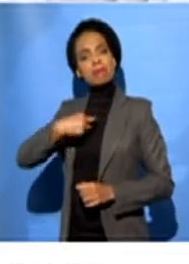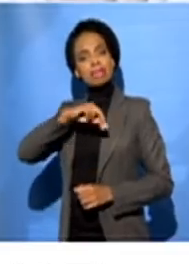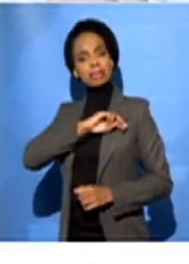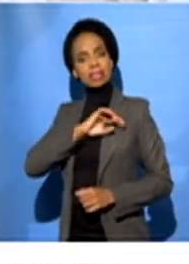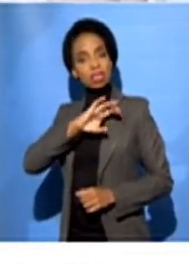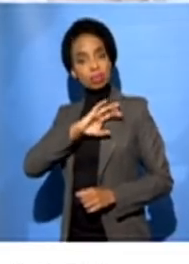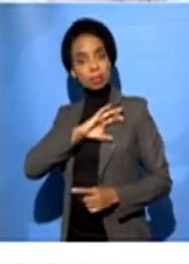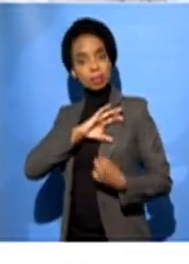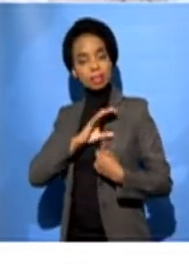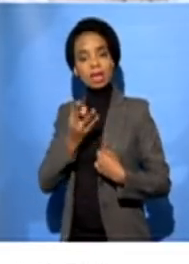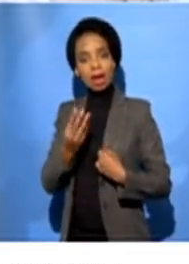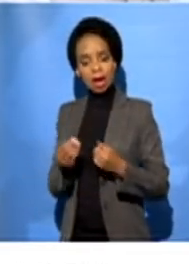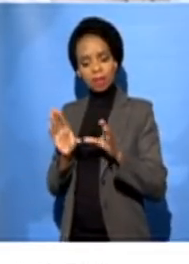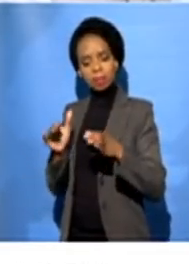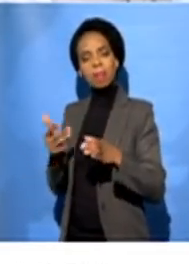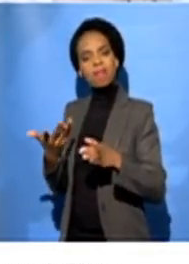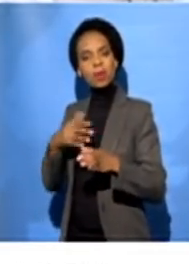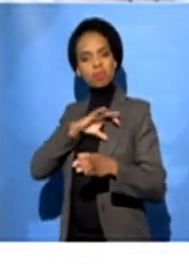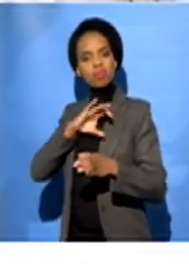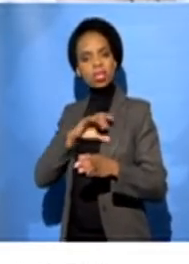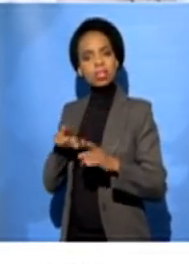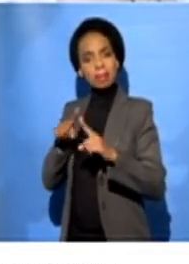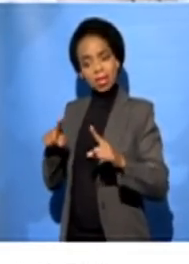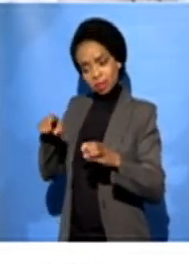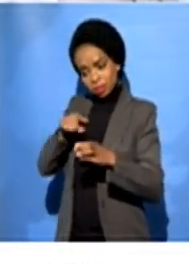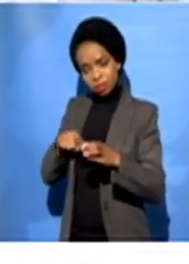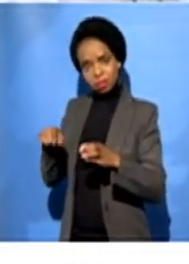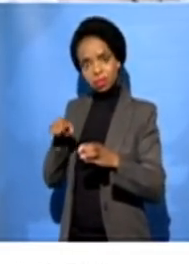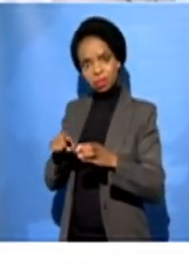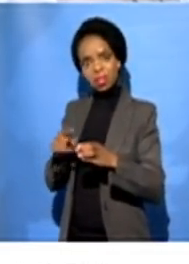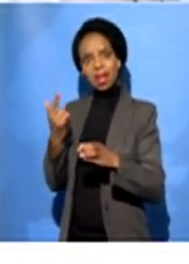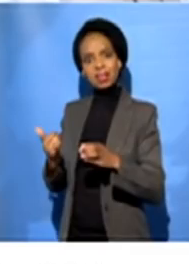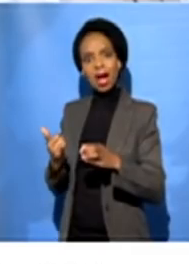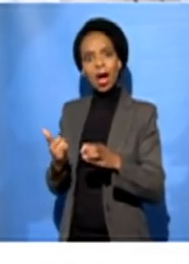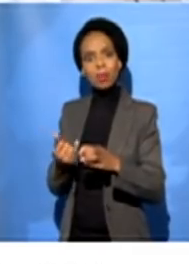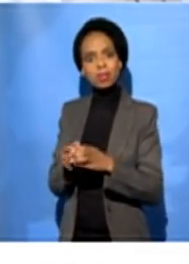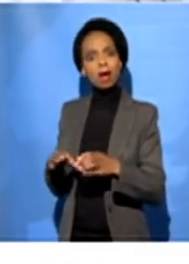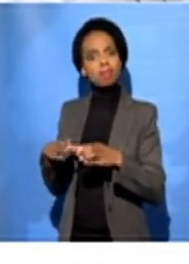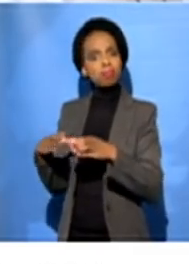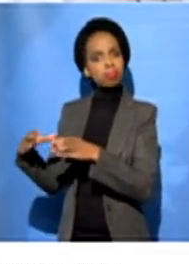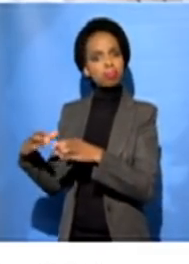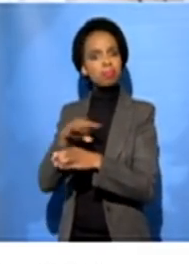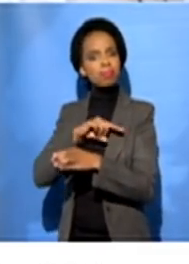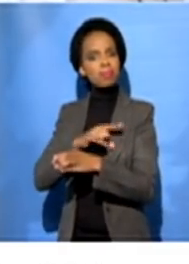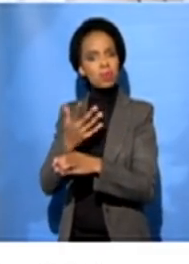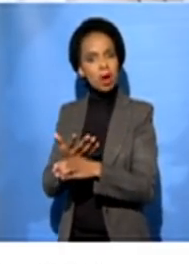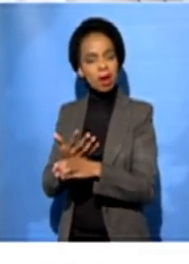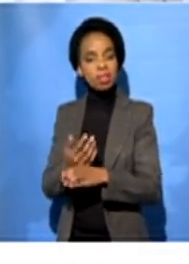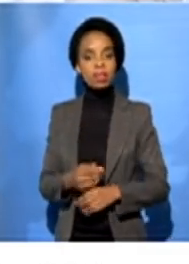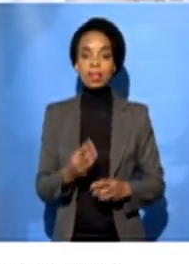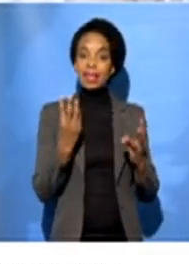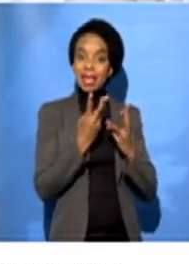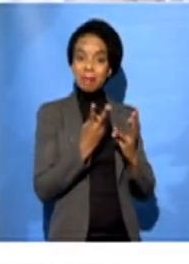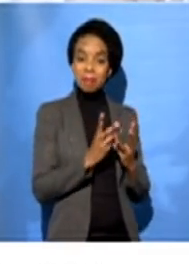African Christian movement, but these parties have been fizzling out. Why? Well, people are not